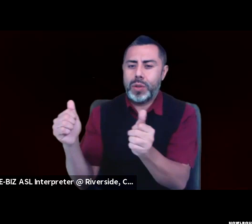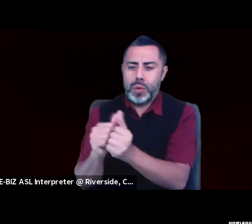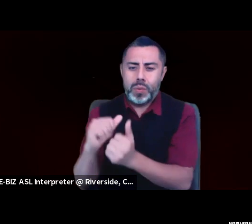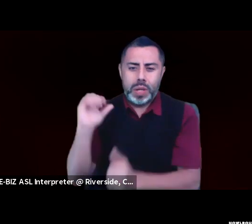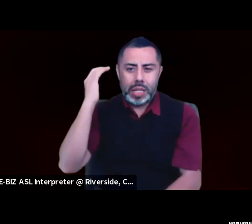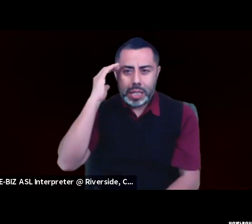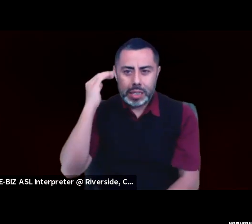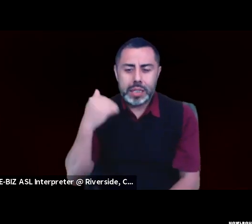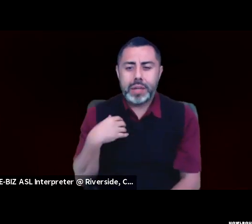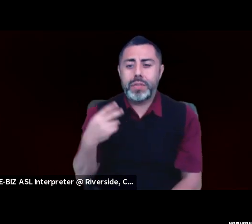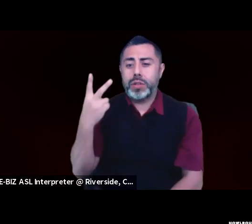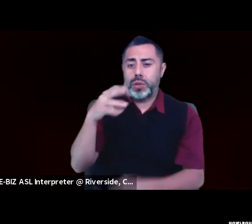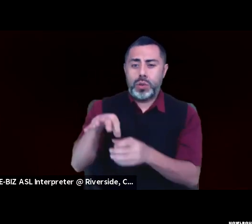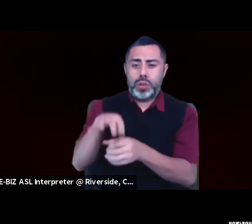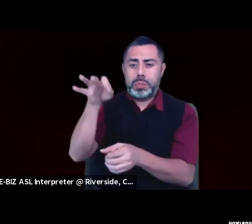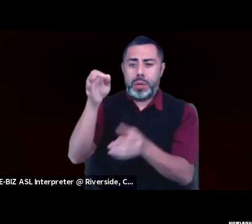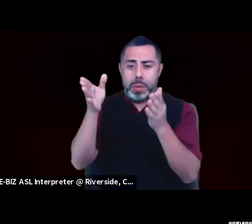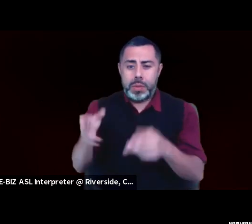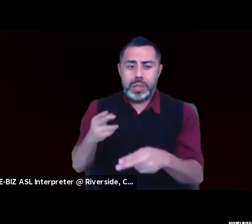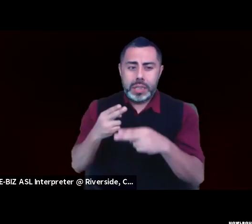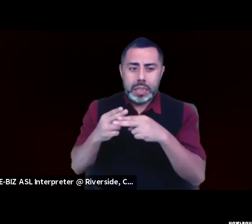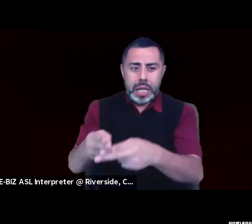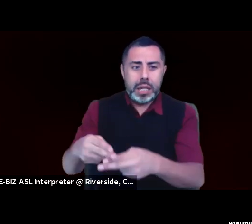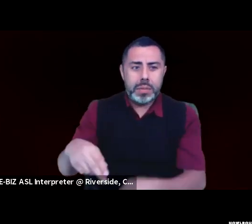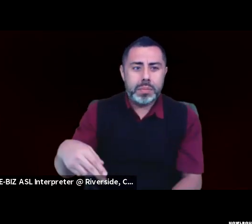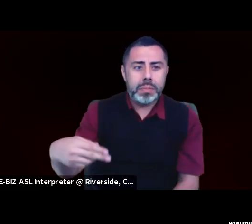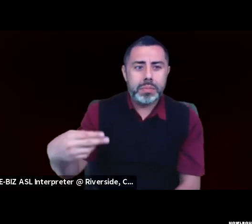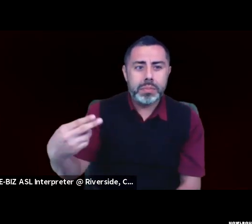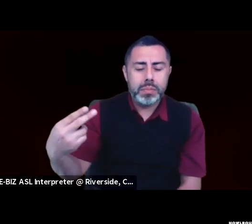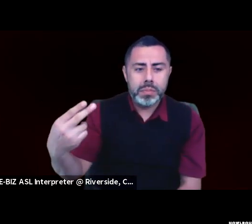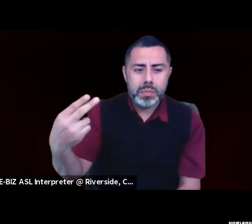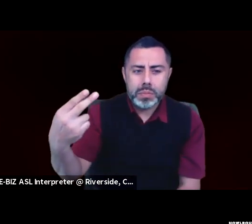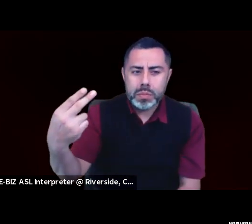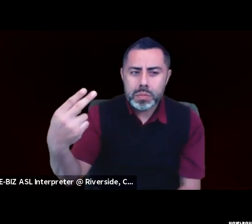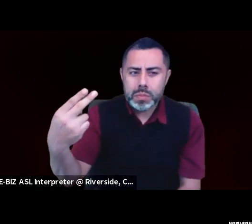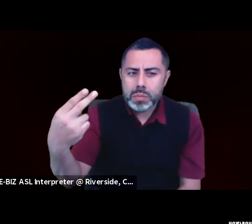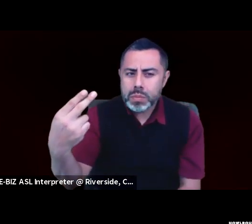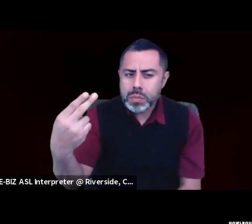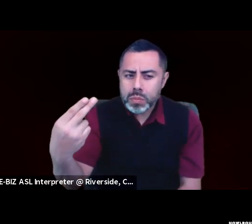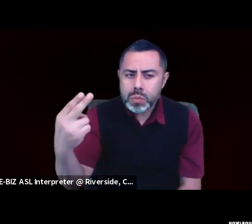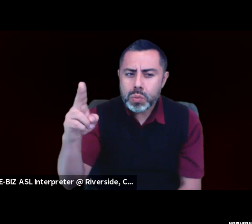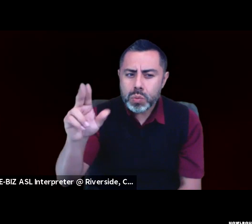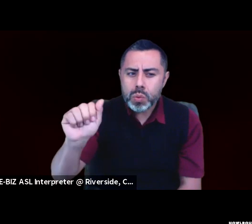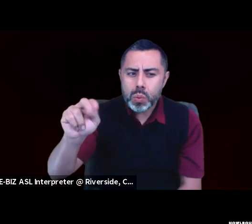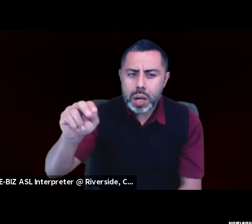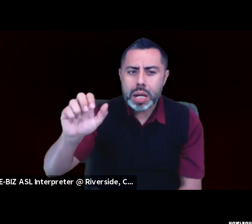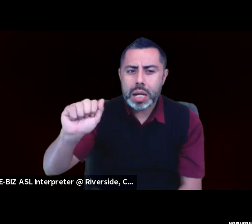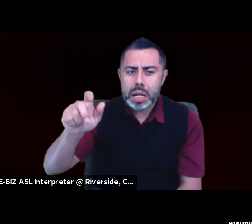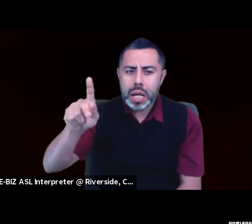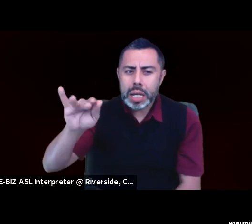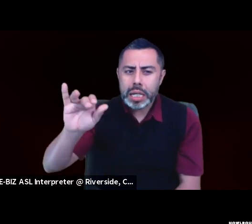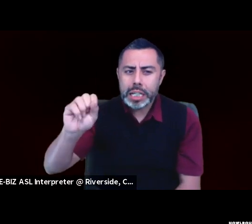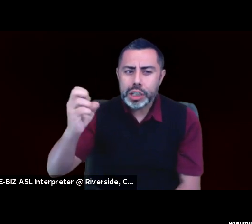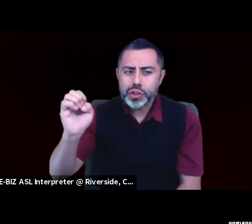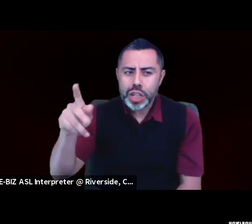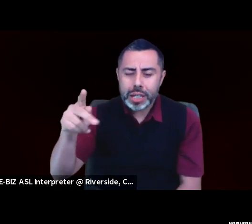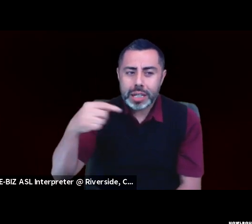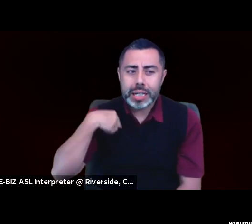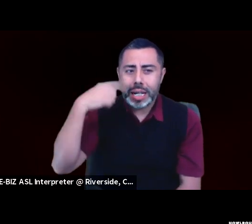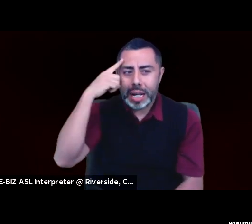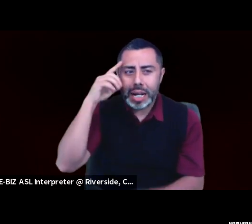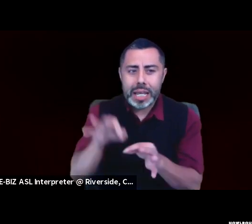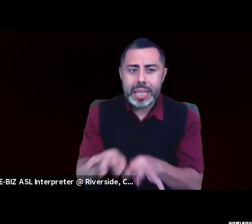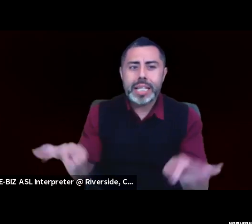Awana Gijik, who I feel it's relevant to name. And also as we're thinking